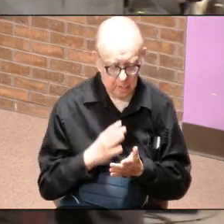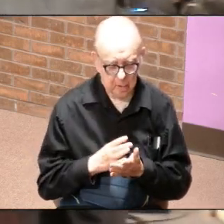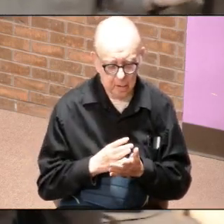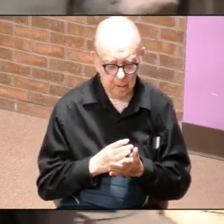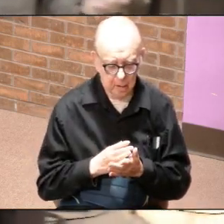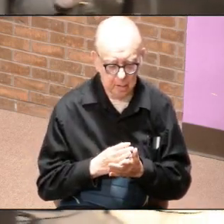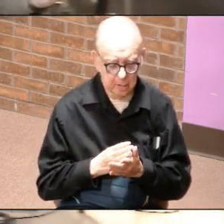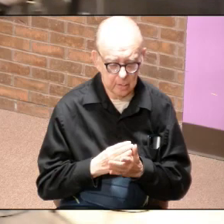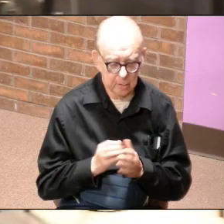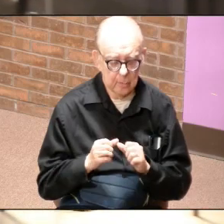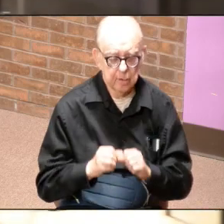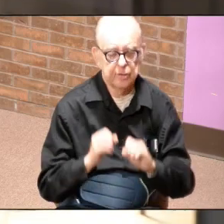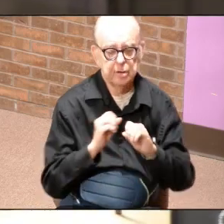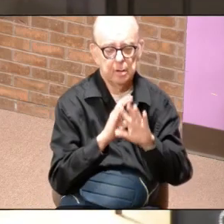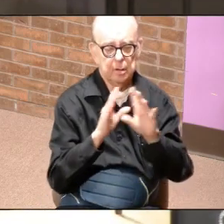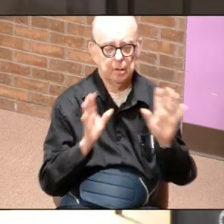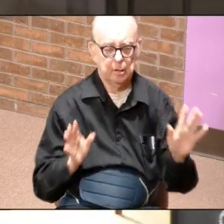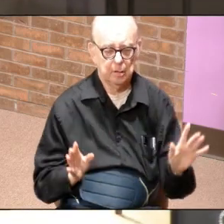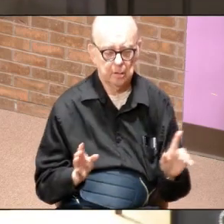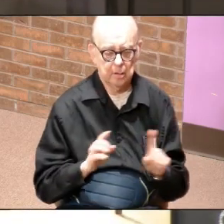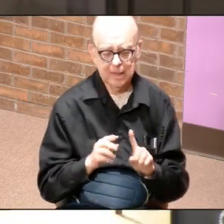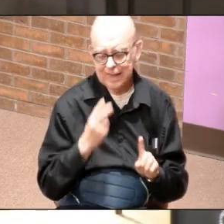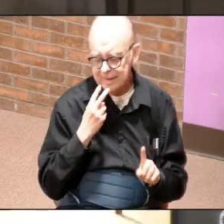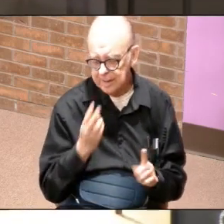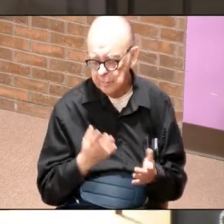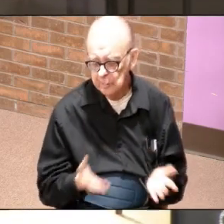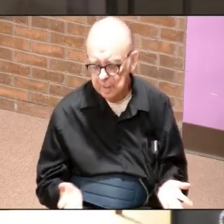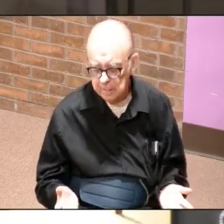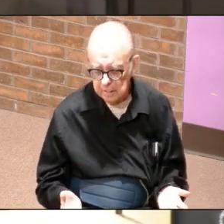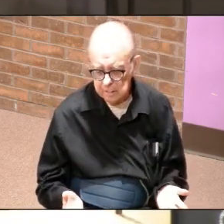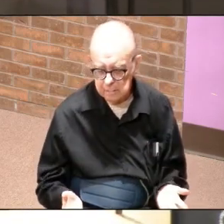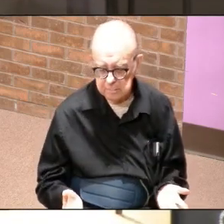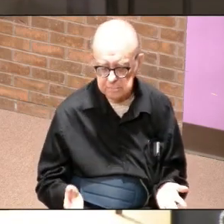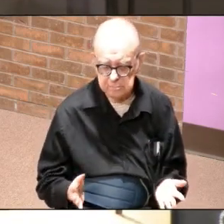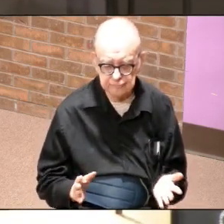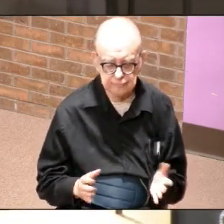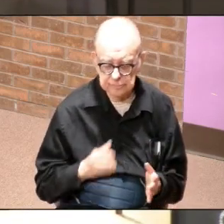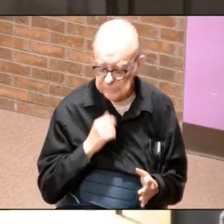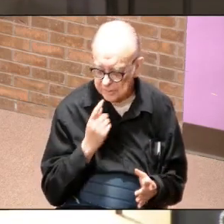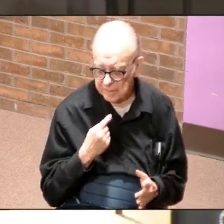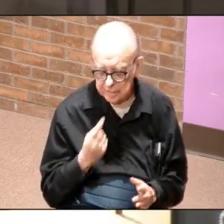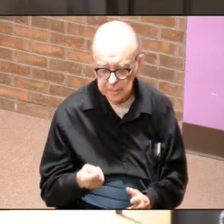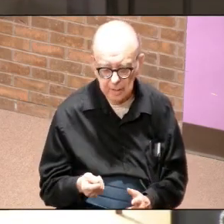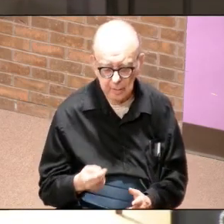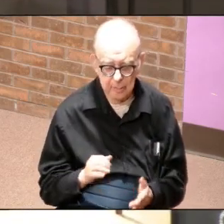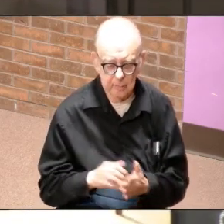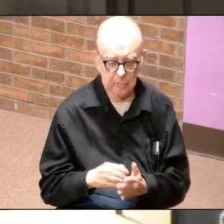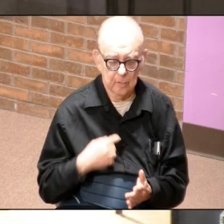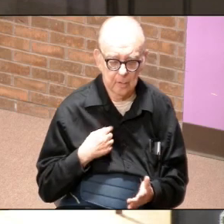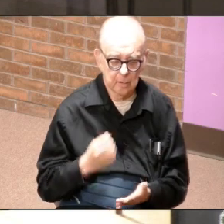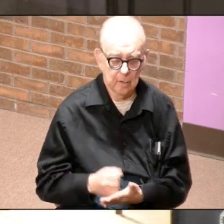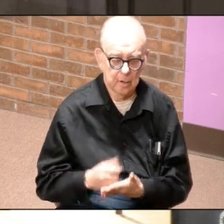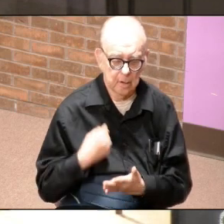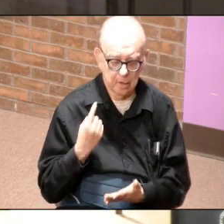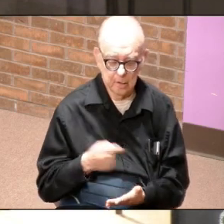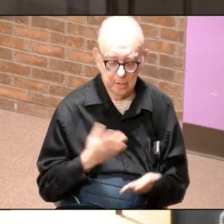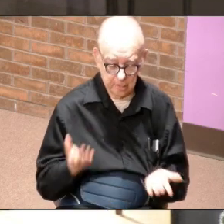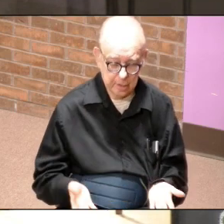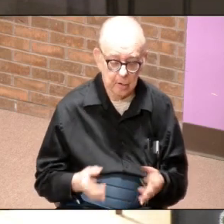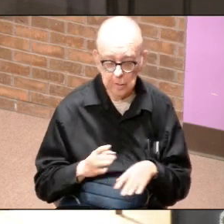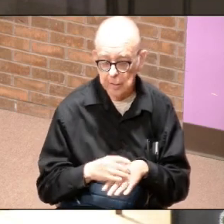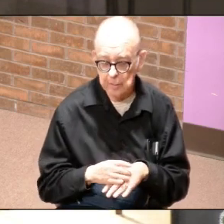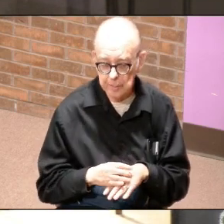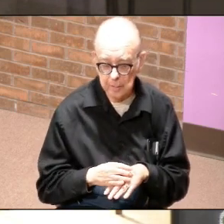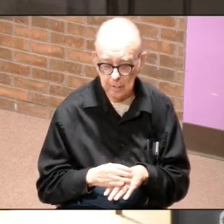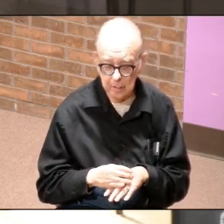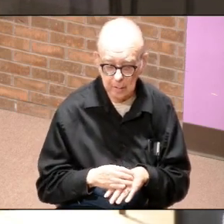refuse to shine. But look at what he says. He just doesn't say that I'm going to help you while you're down here on this